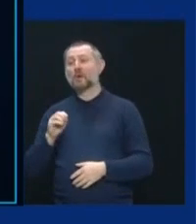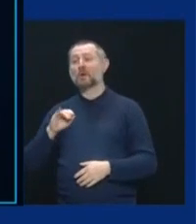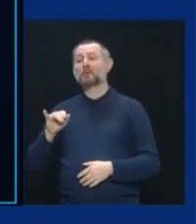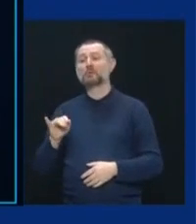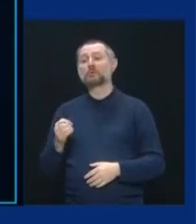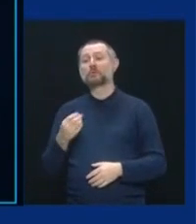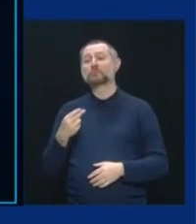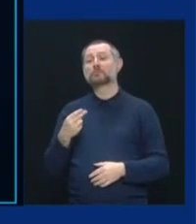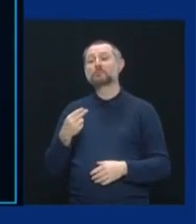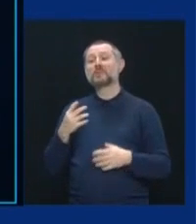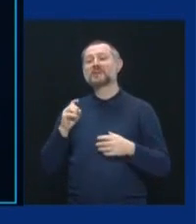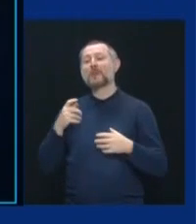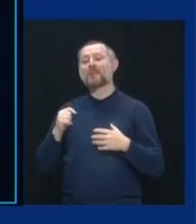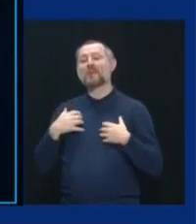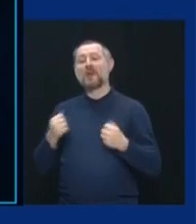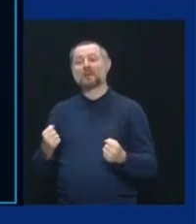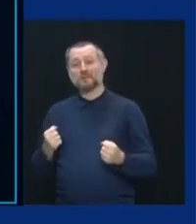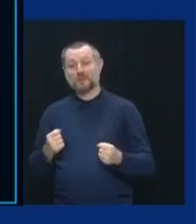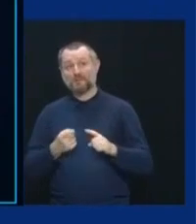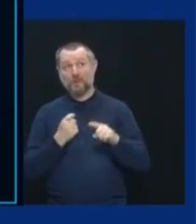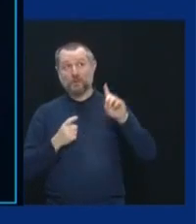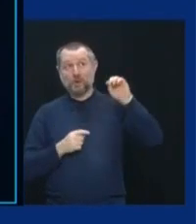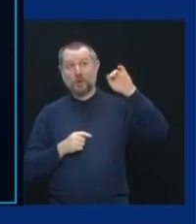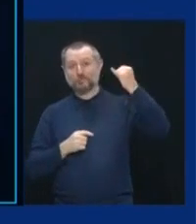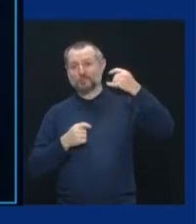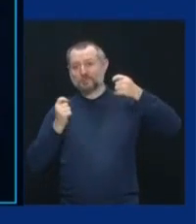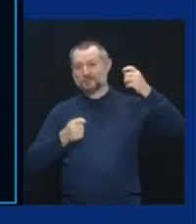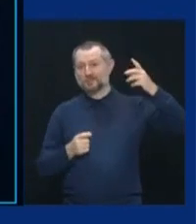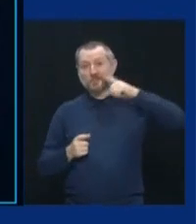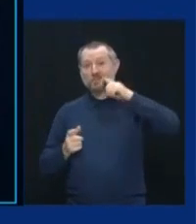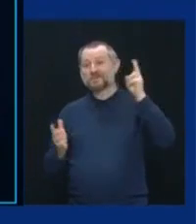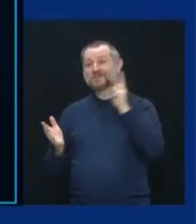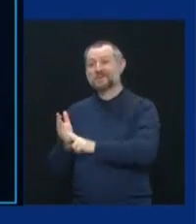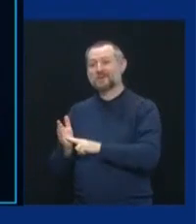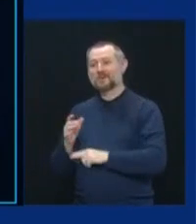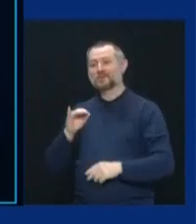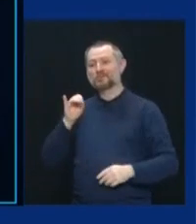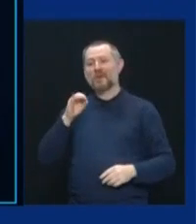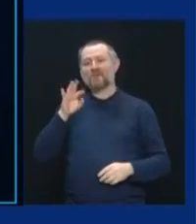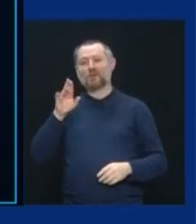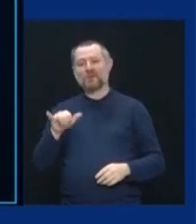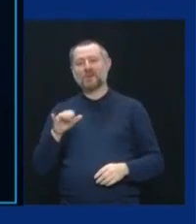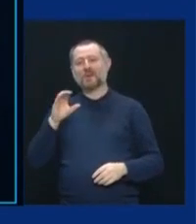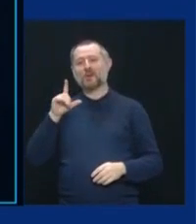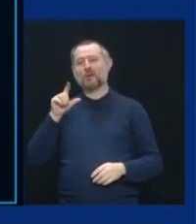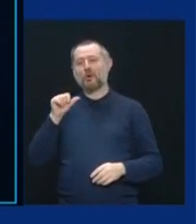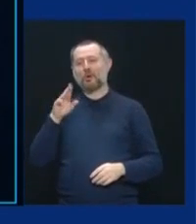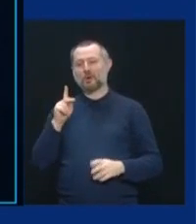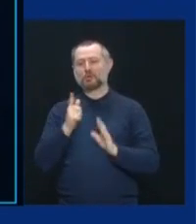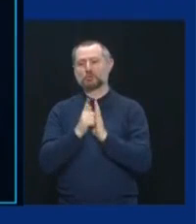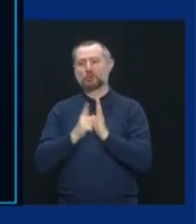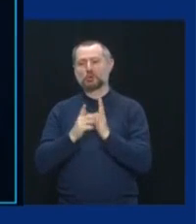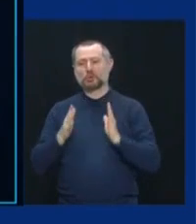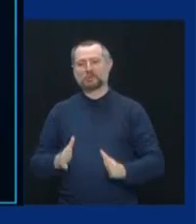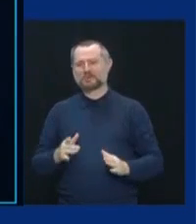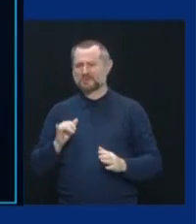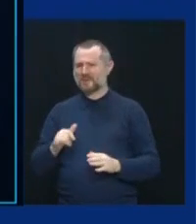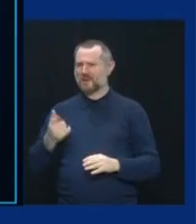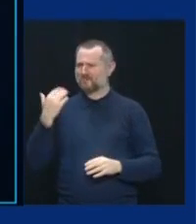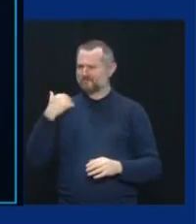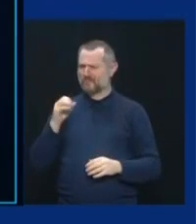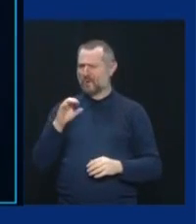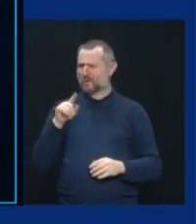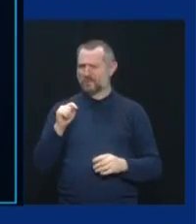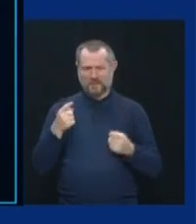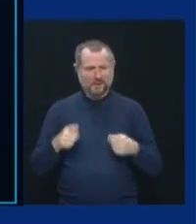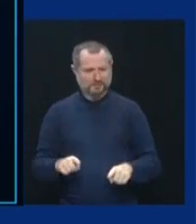DOJ letter signed by Jeffrey Clark, the attorney, in October, which we